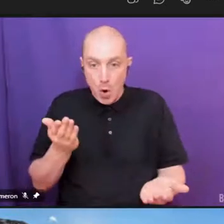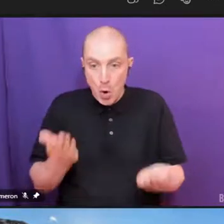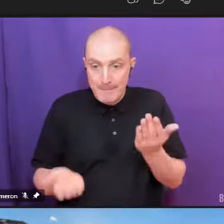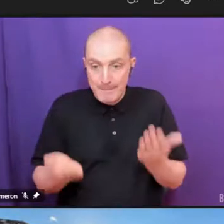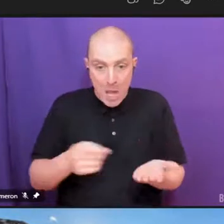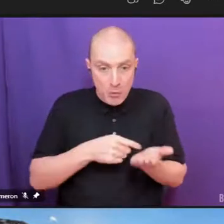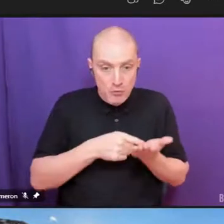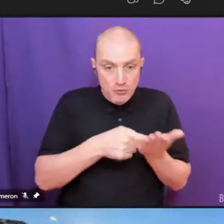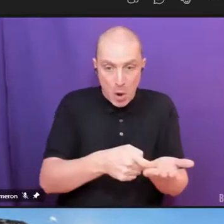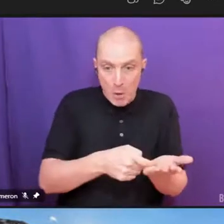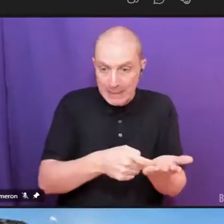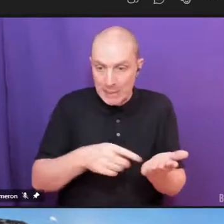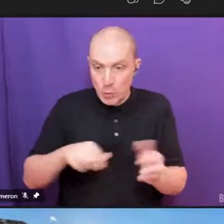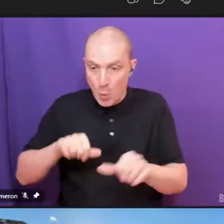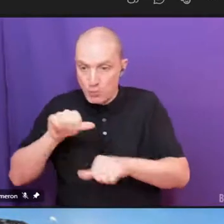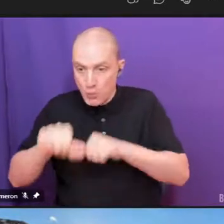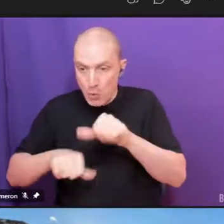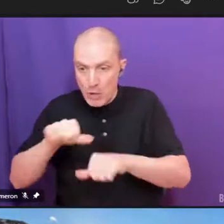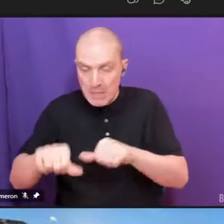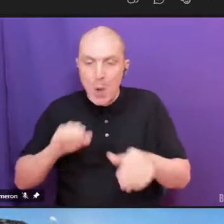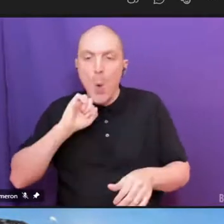work on next year's audit.